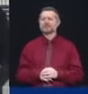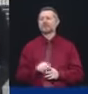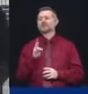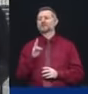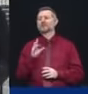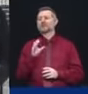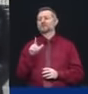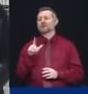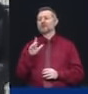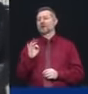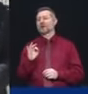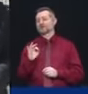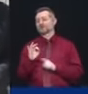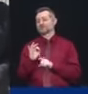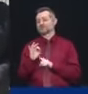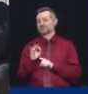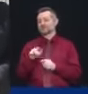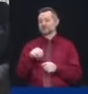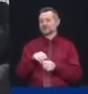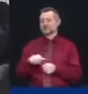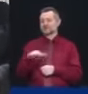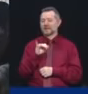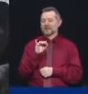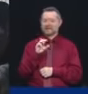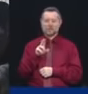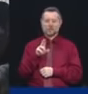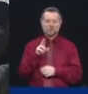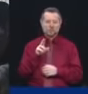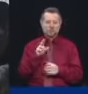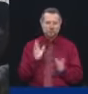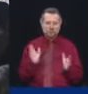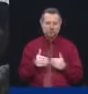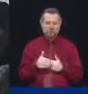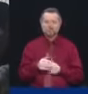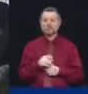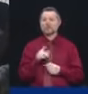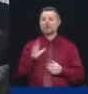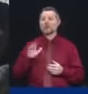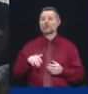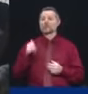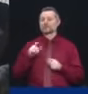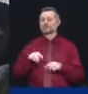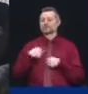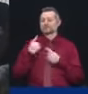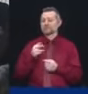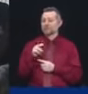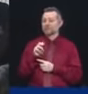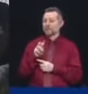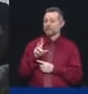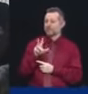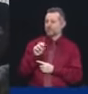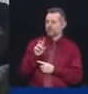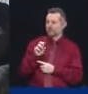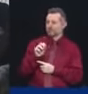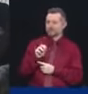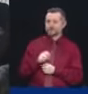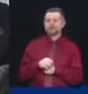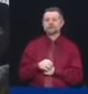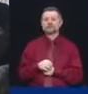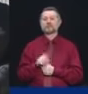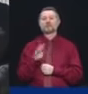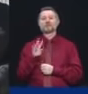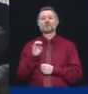729 COVID patients in intensive care. That's the lowest number since November 30th.